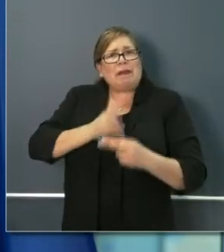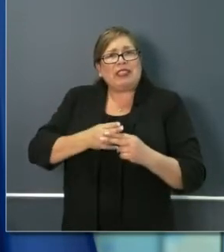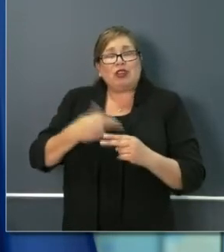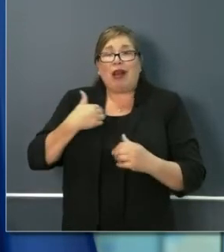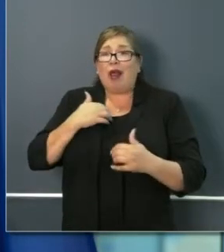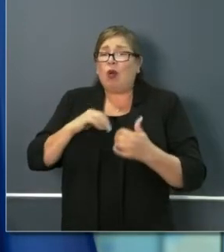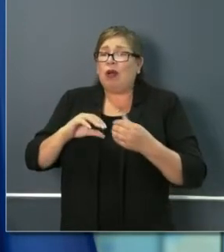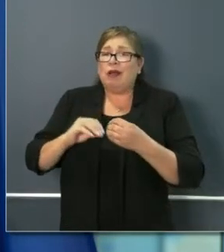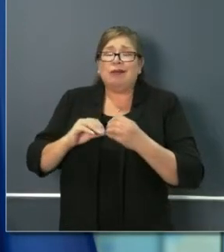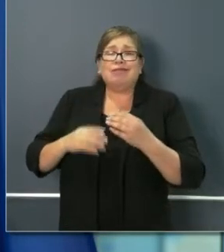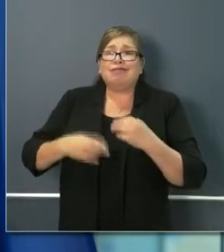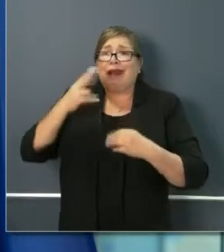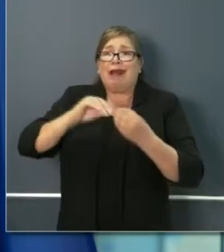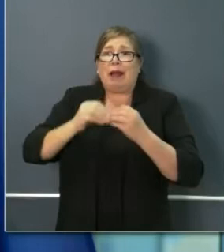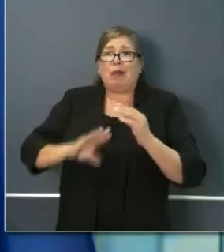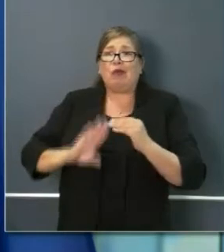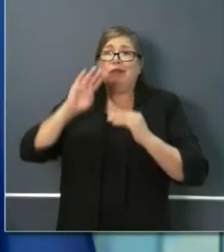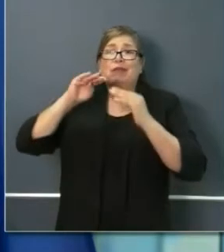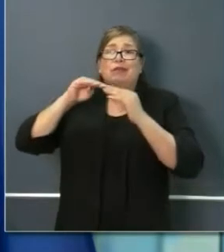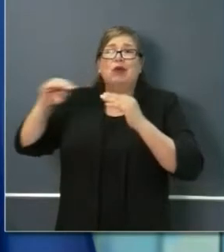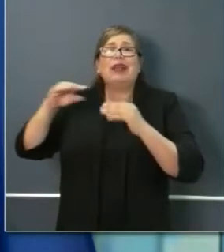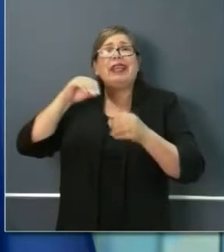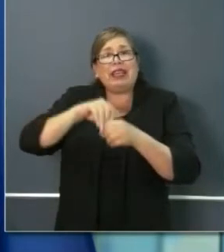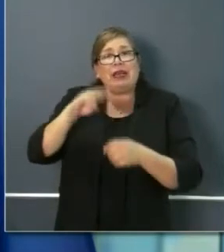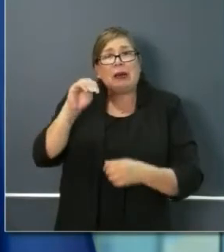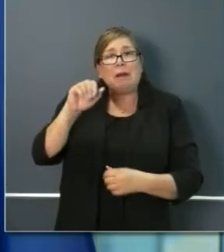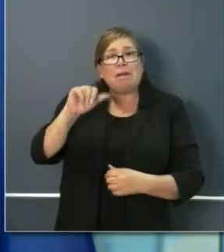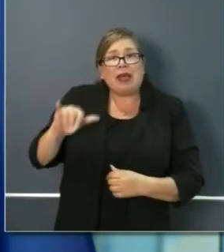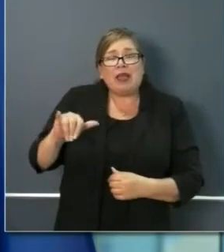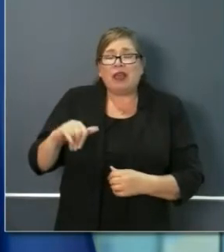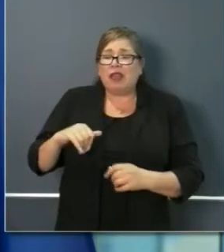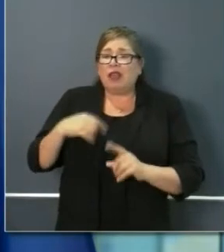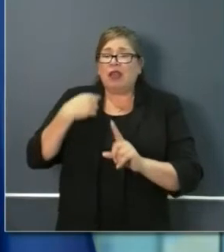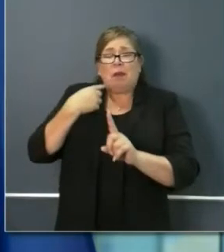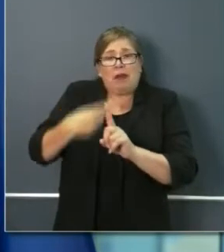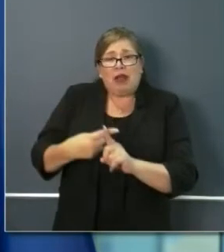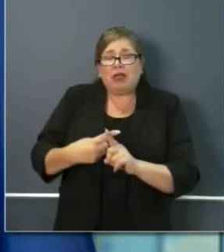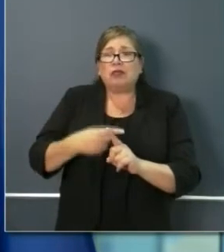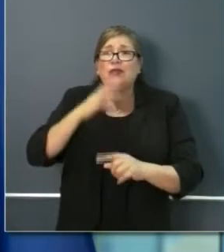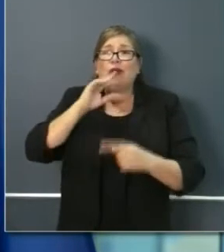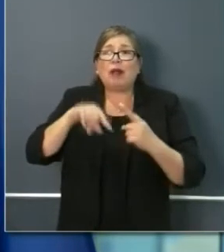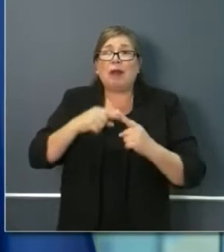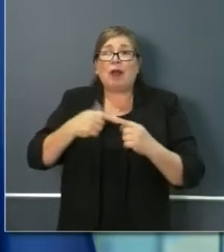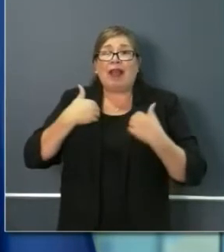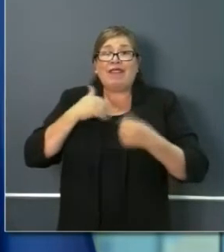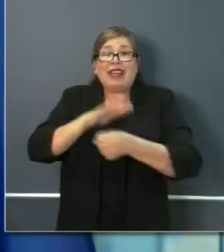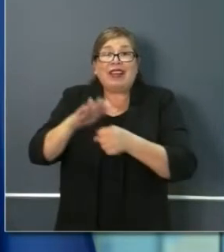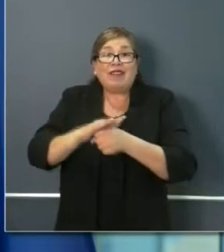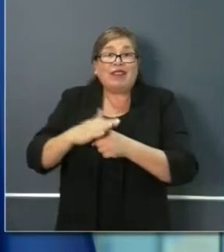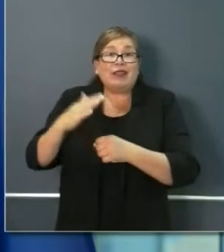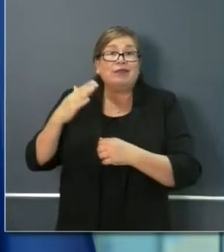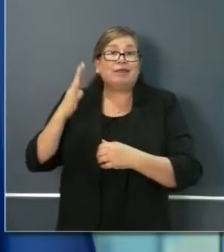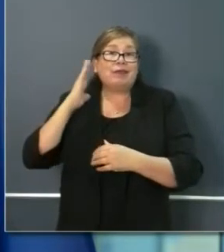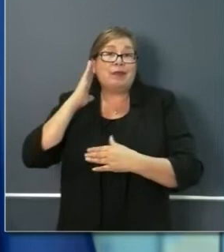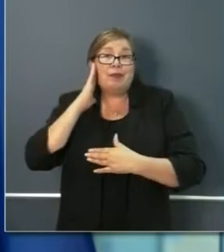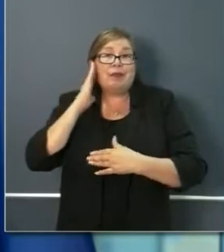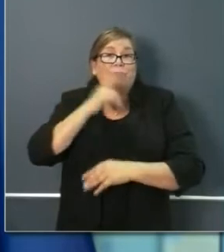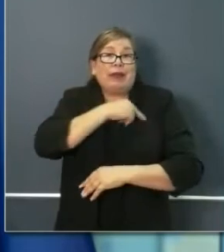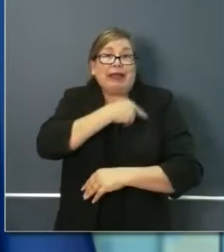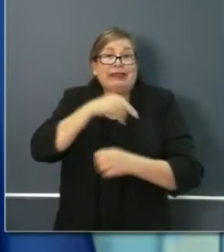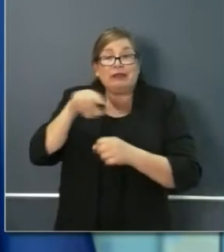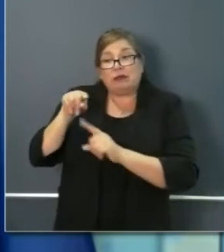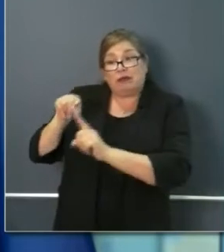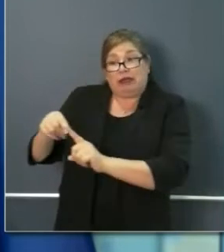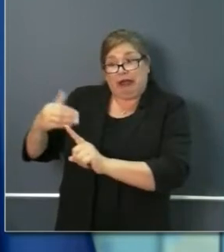hospital capacity. So you've talked about a surge capacity need for 50,000 additional hospital beds. So under